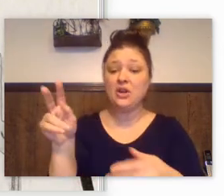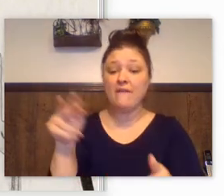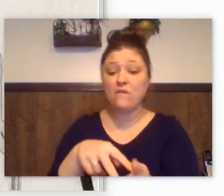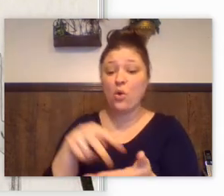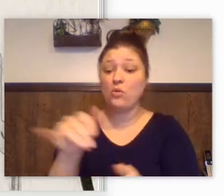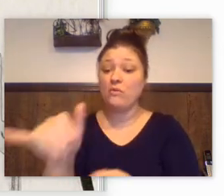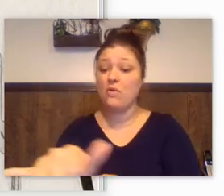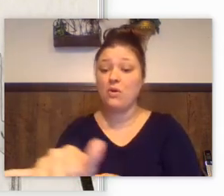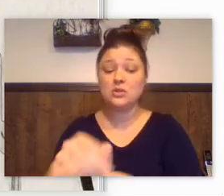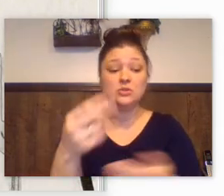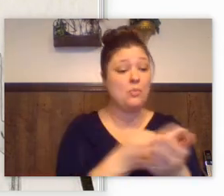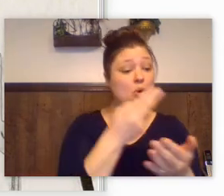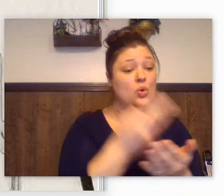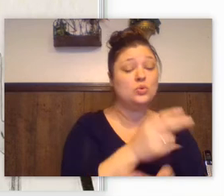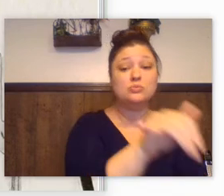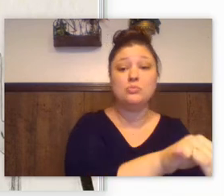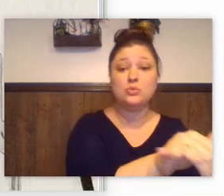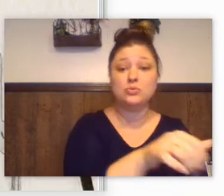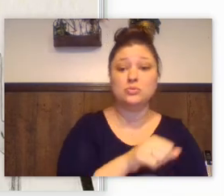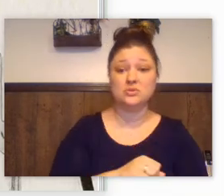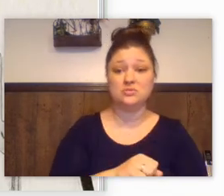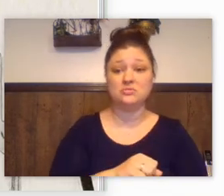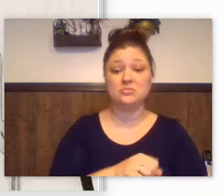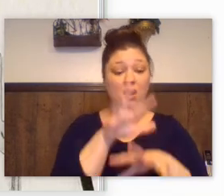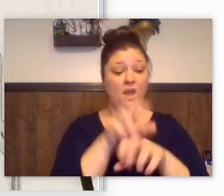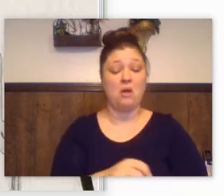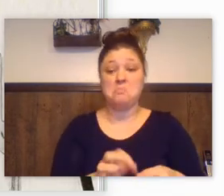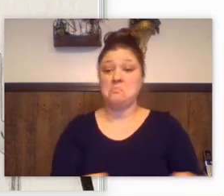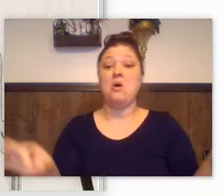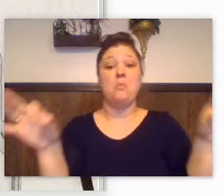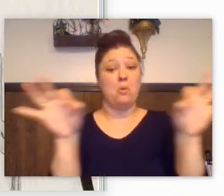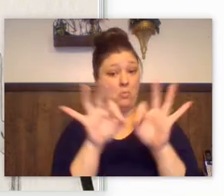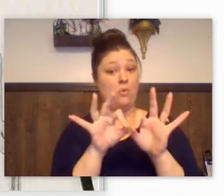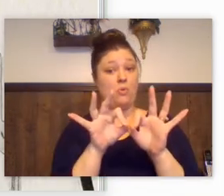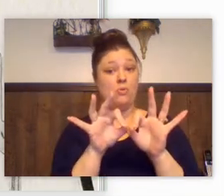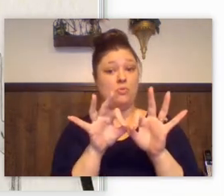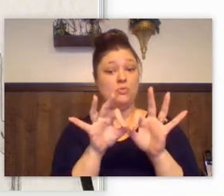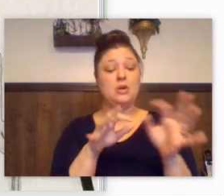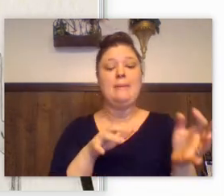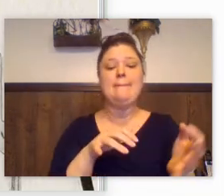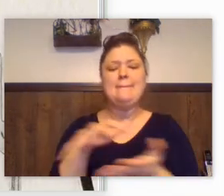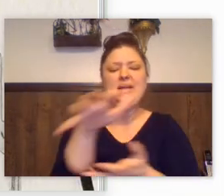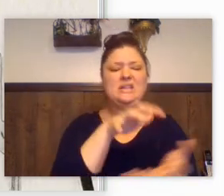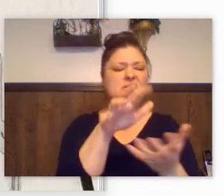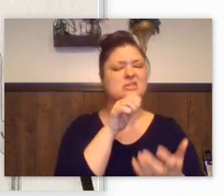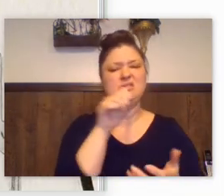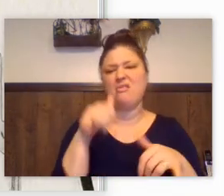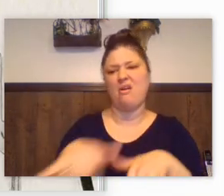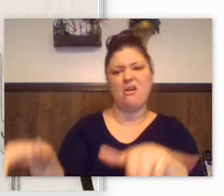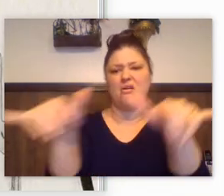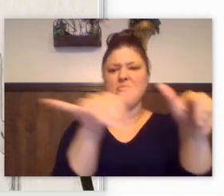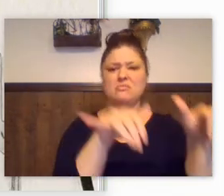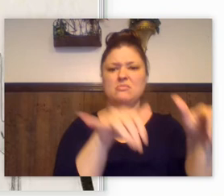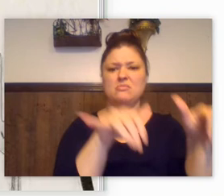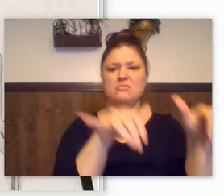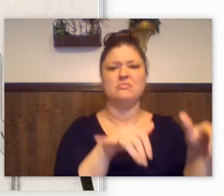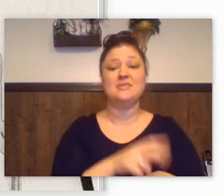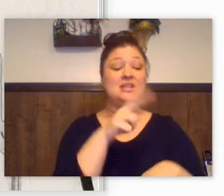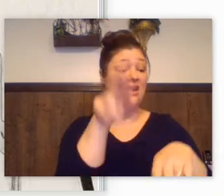forks were forks and spoons were spoons. Cutlery customs were followed closely. Mixing was